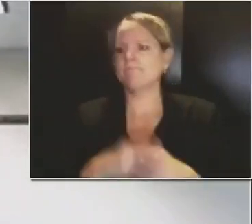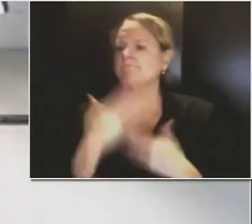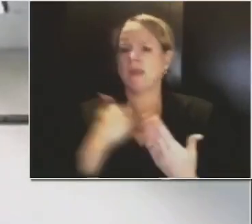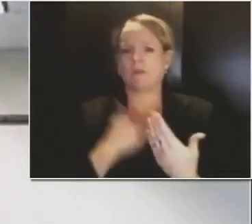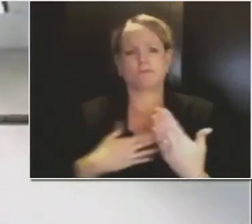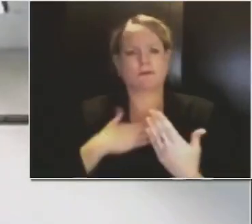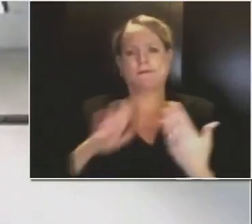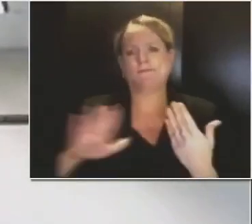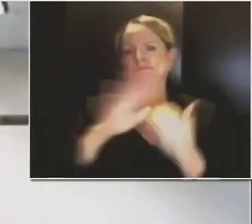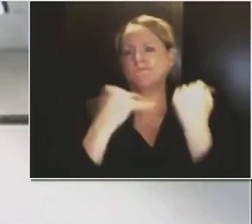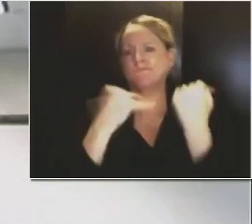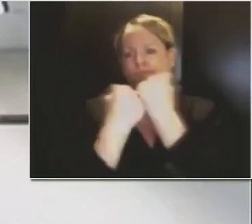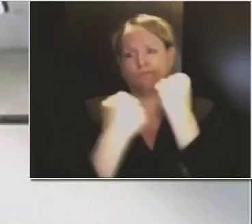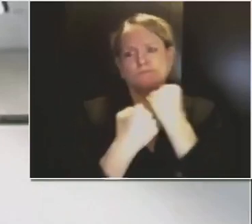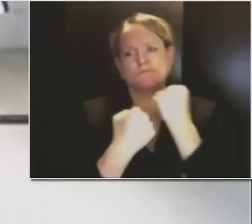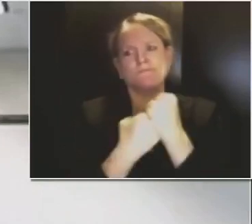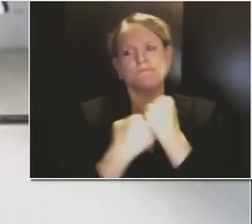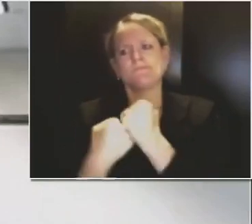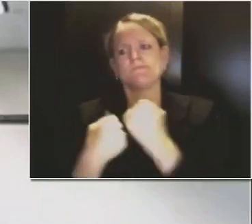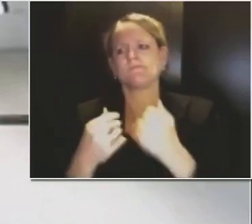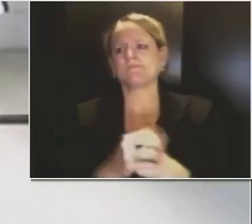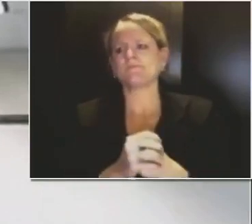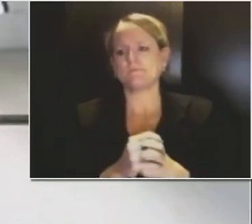And a follow-up, Adam.